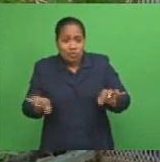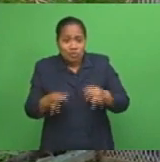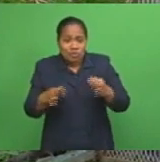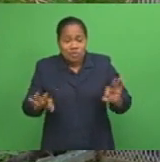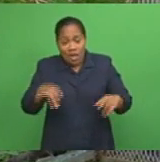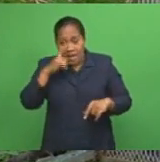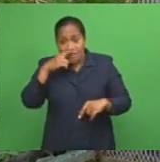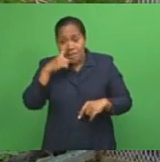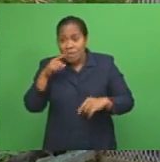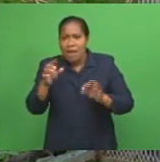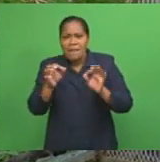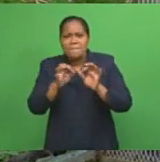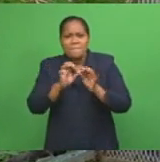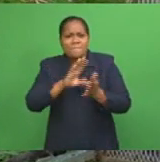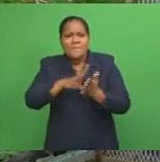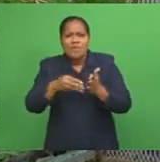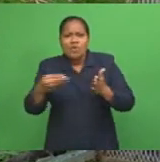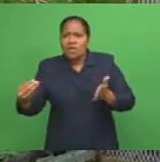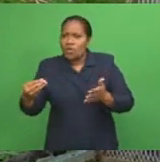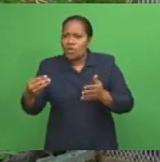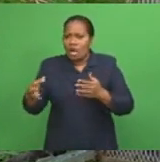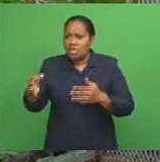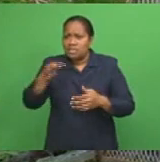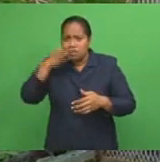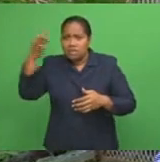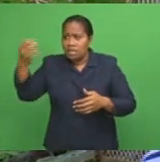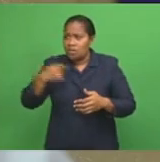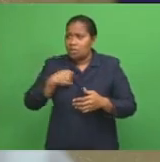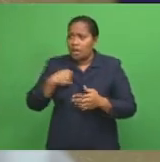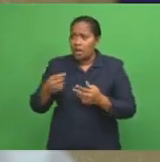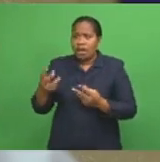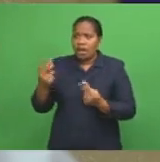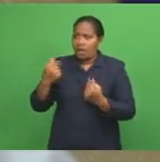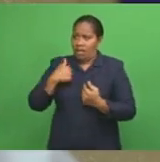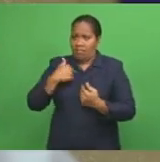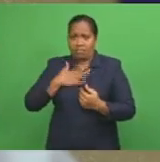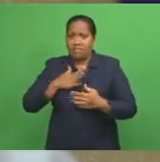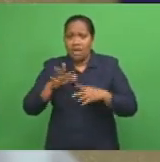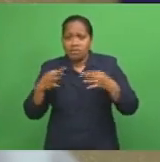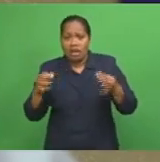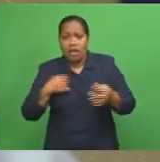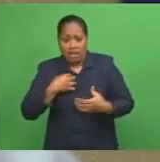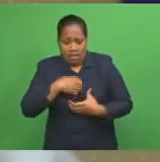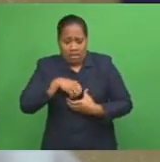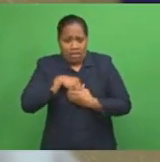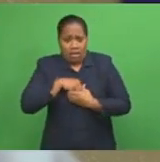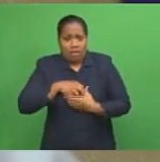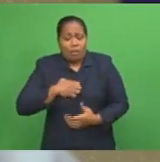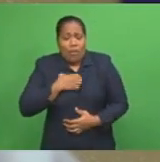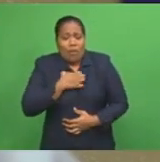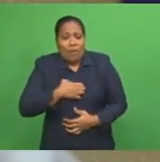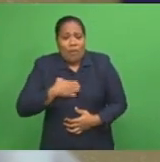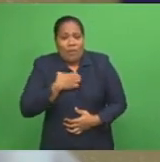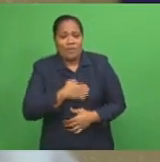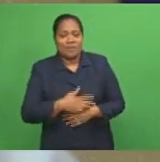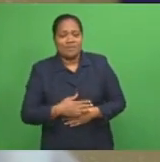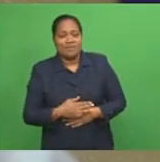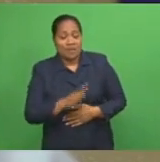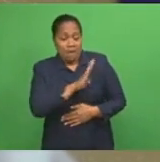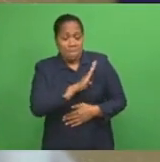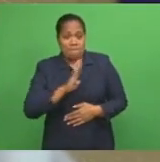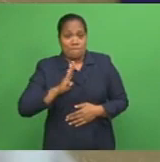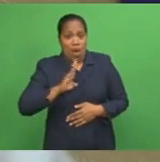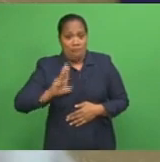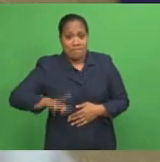in Papua New Guinea were singing it back to me, I was really emotional. Being a board member of the Fiji Performing